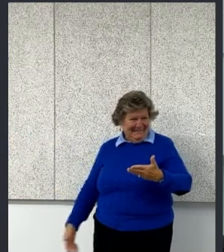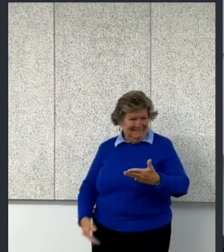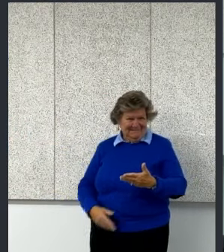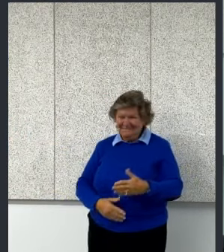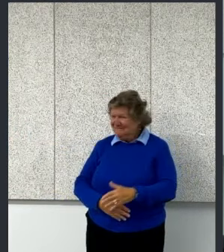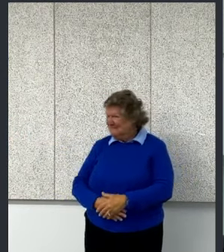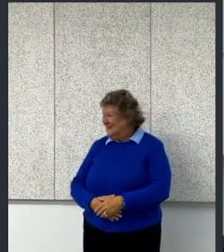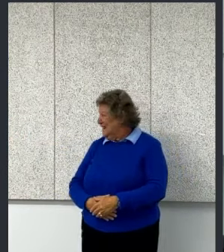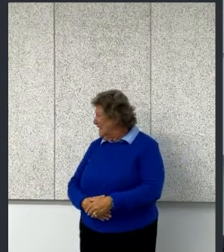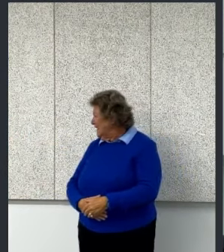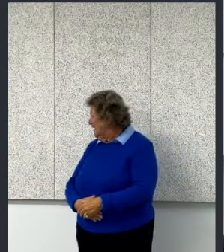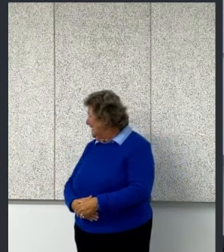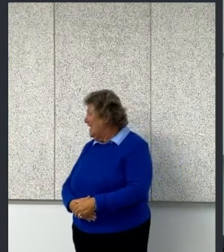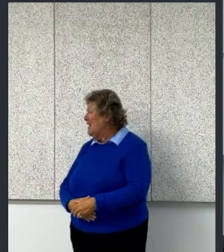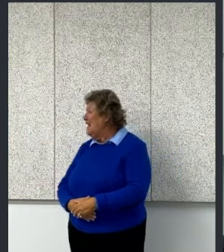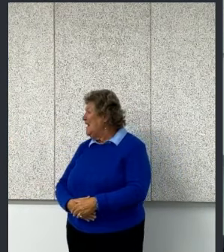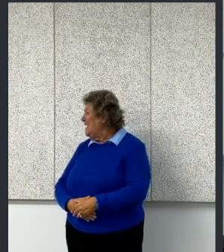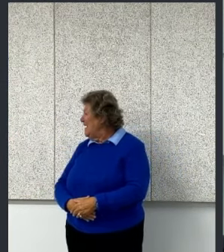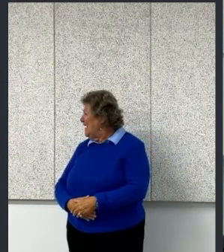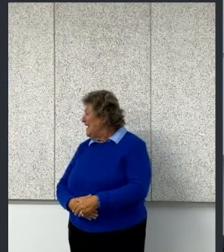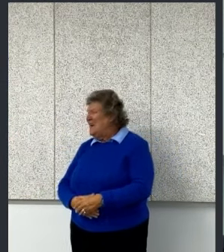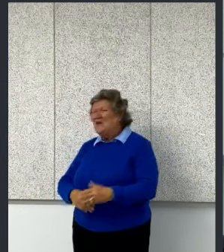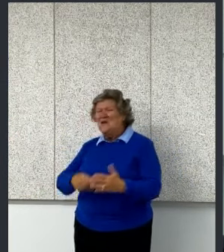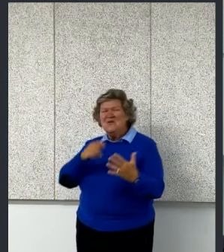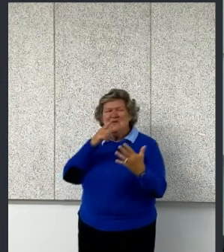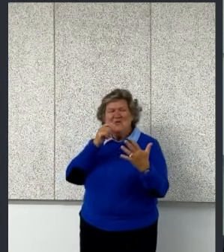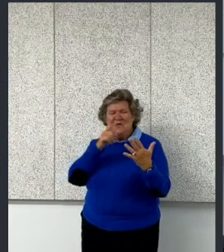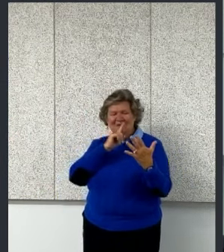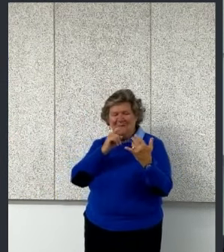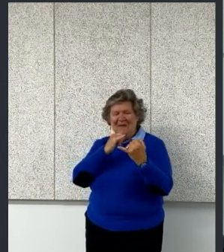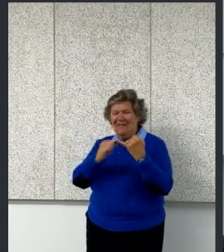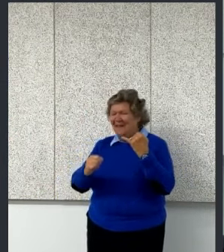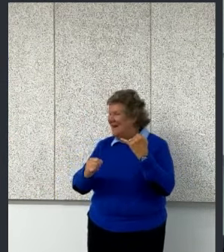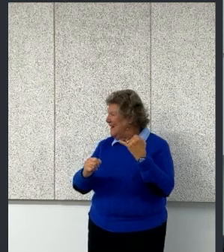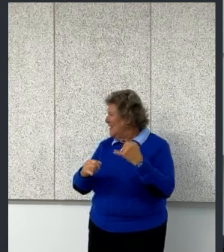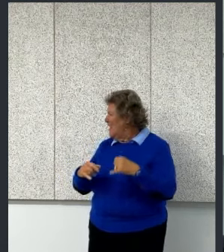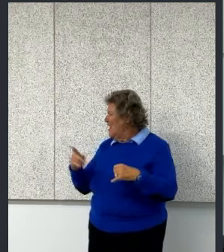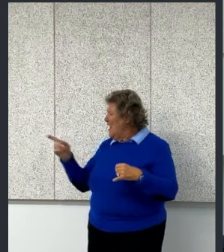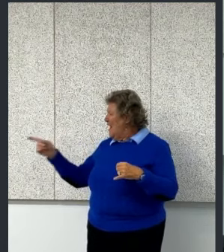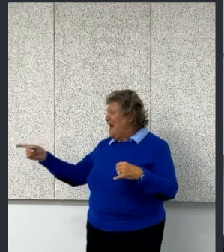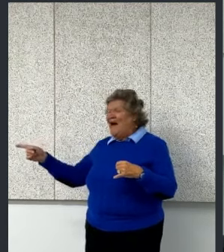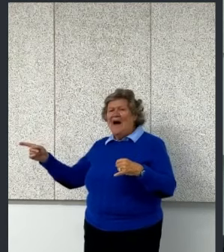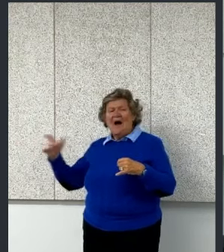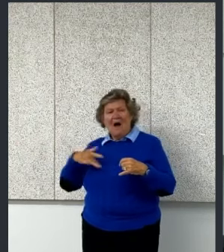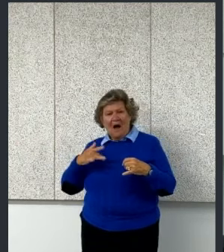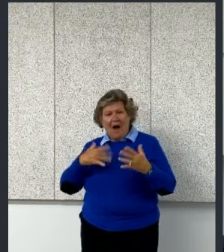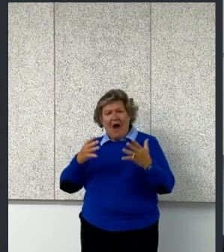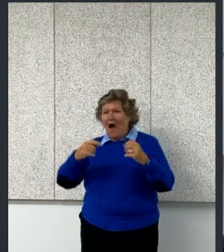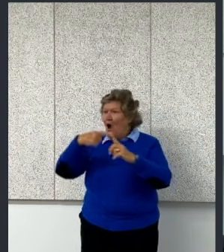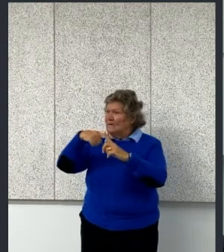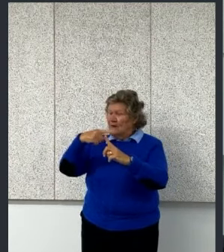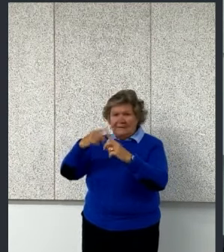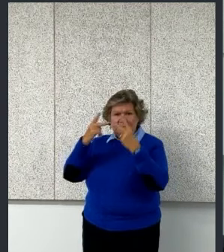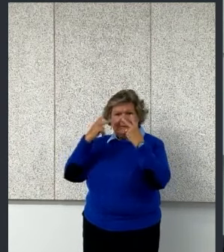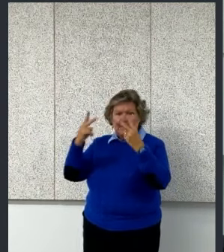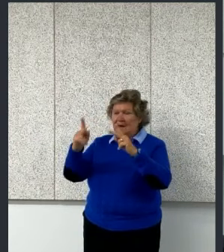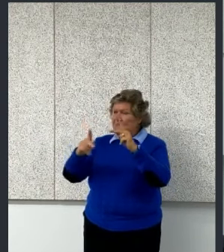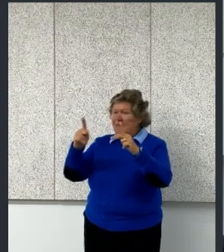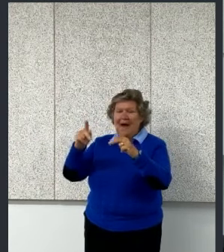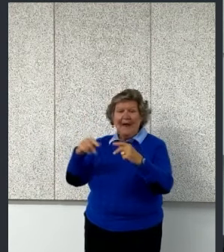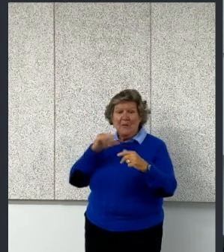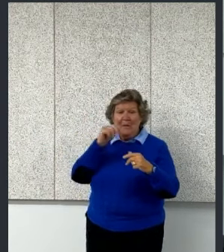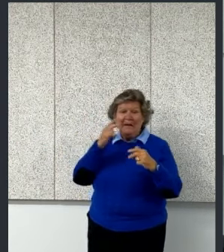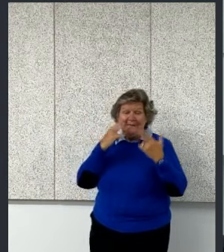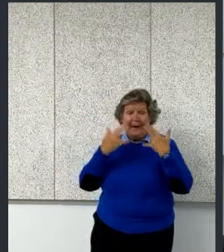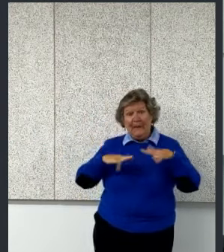Or maybe everybody just wants to go last and be the mic drop. No. There's so much to be optimistic about, but it's also just being in this room right now. I don't want to sound too Pollyanna,